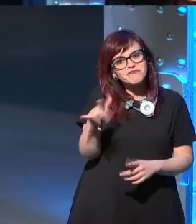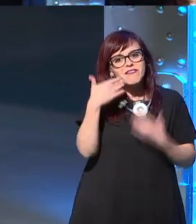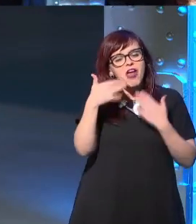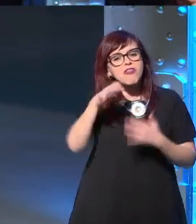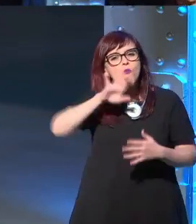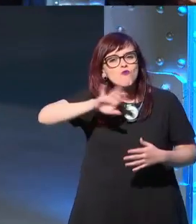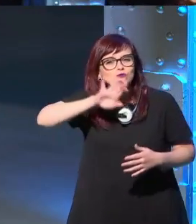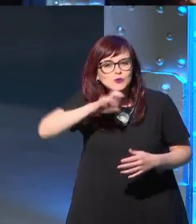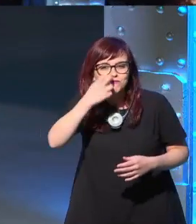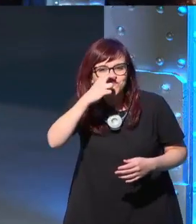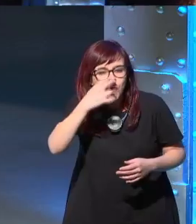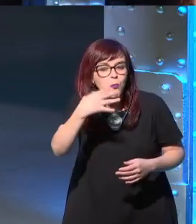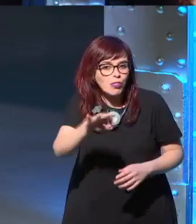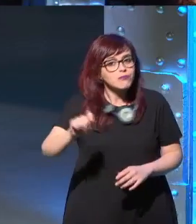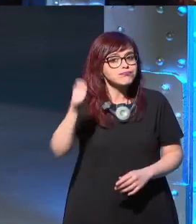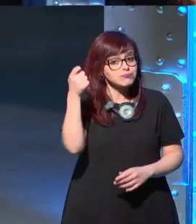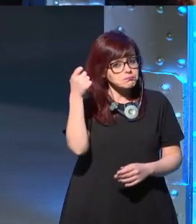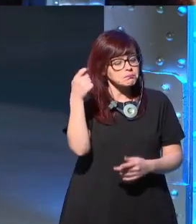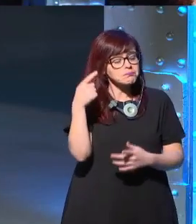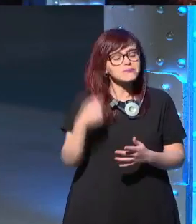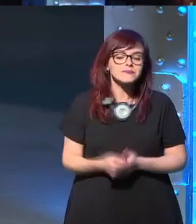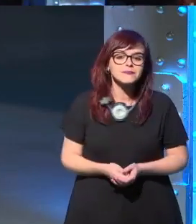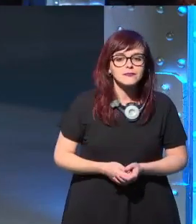Muchísimas gracias.